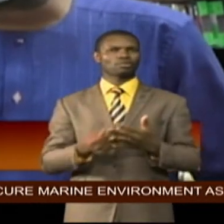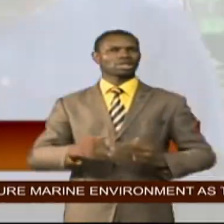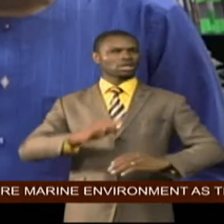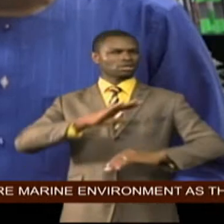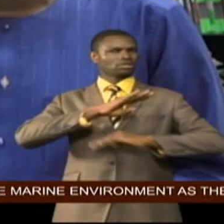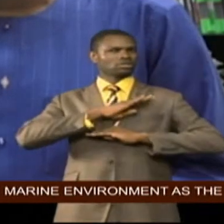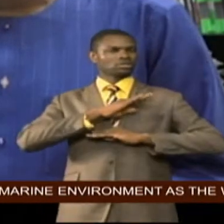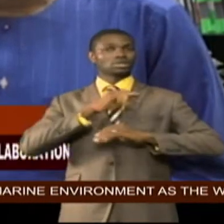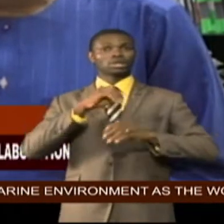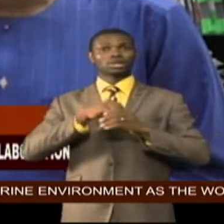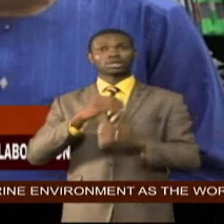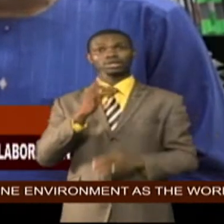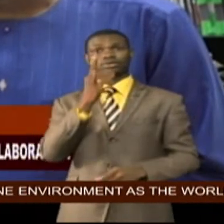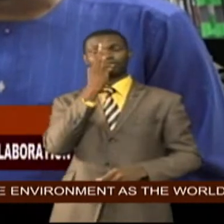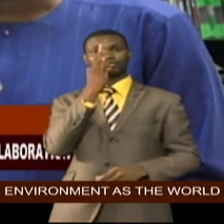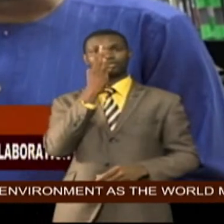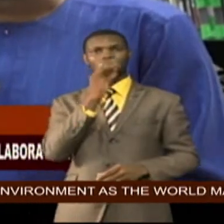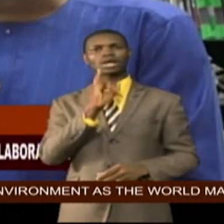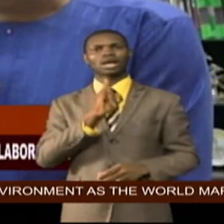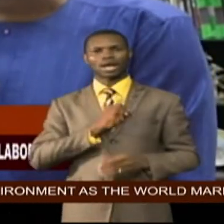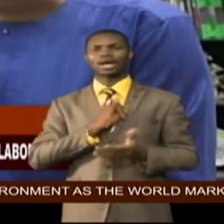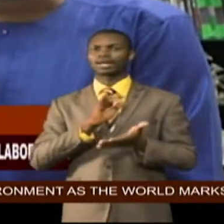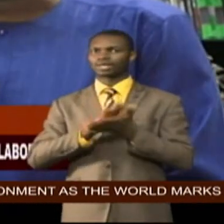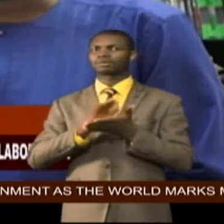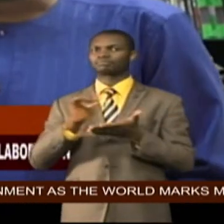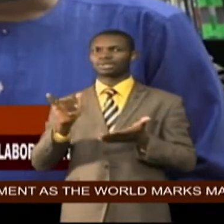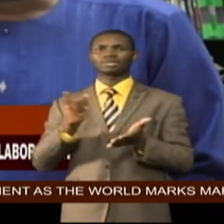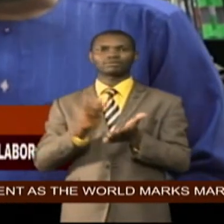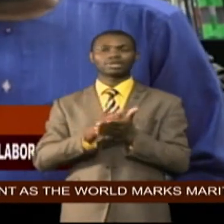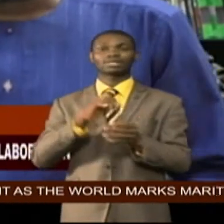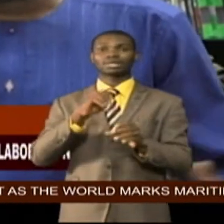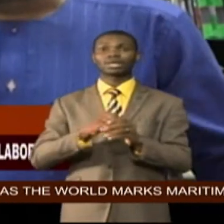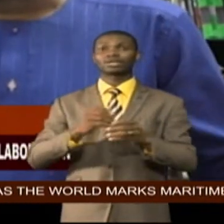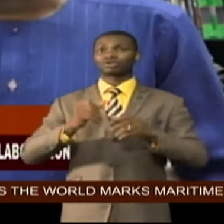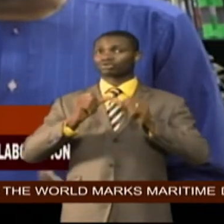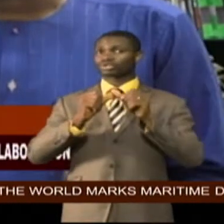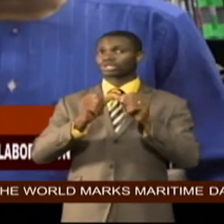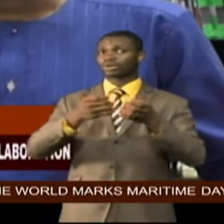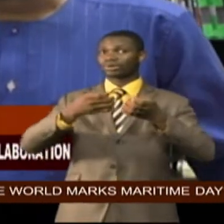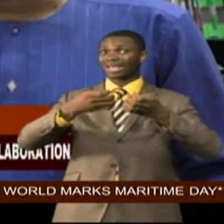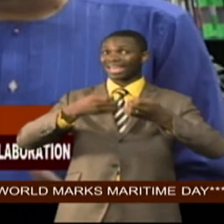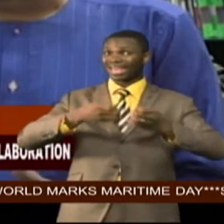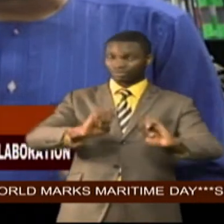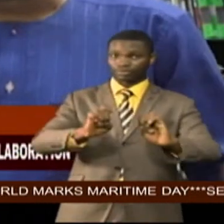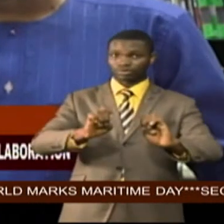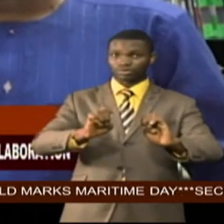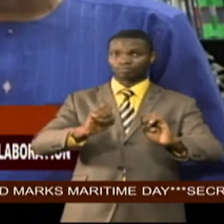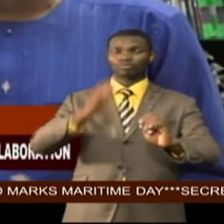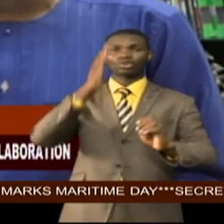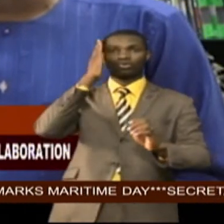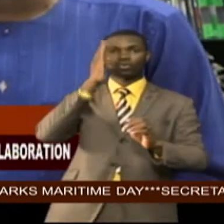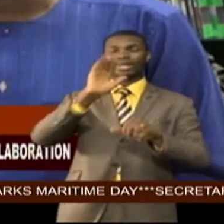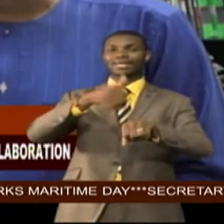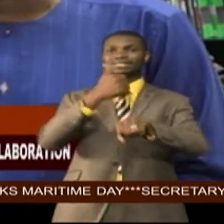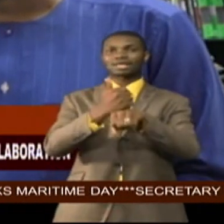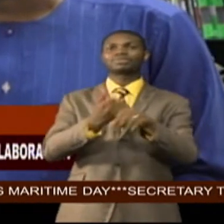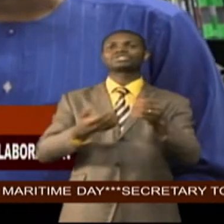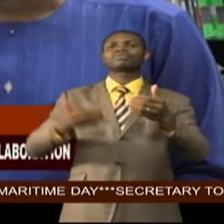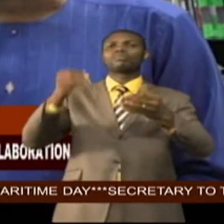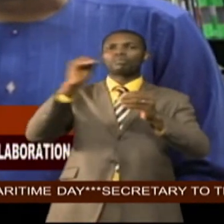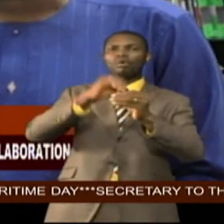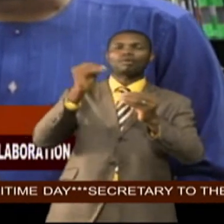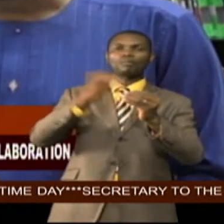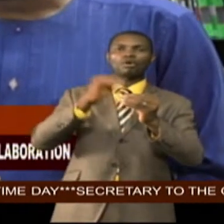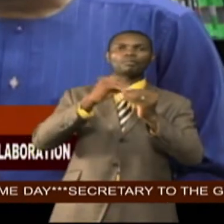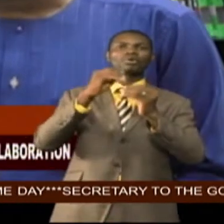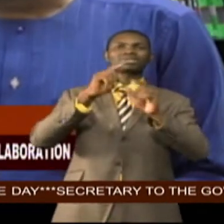food. I believe the continued efforts of establishing some bilateral relationships in terms